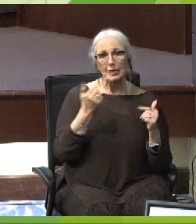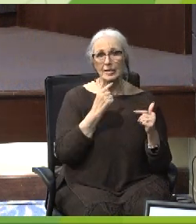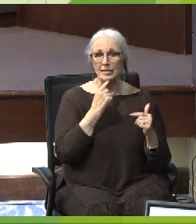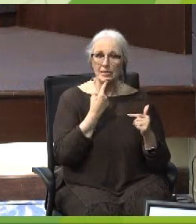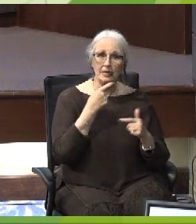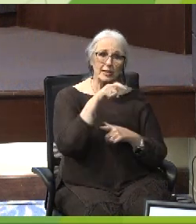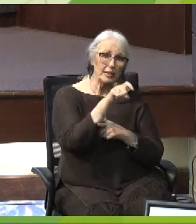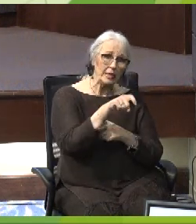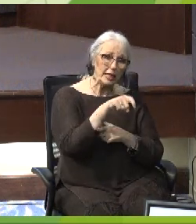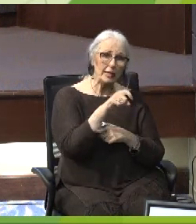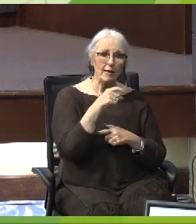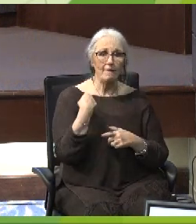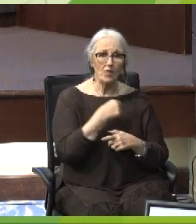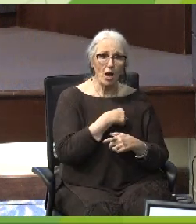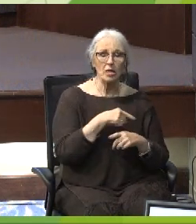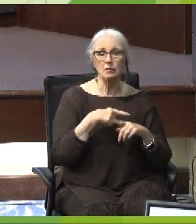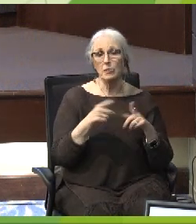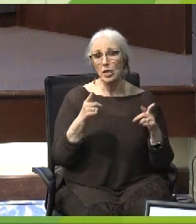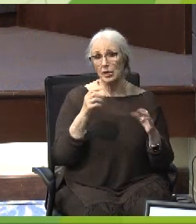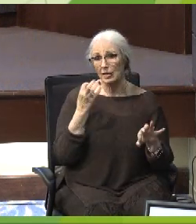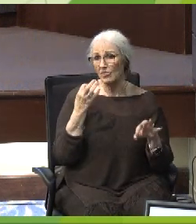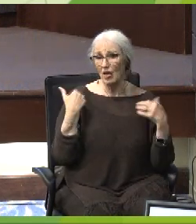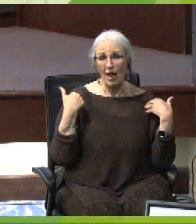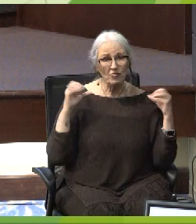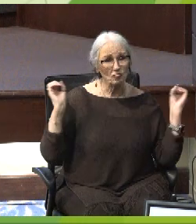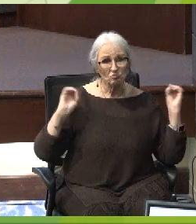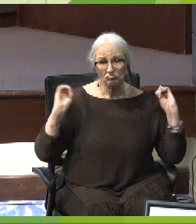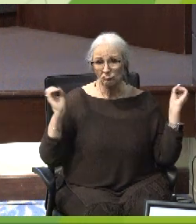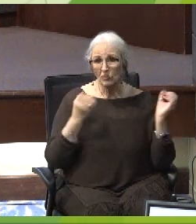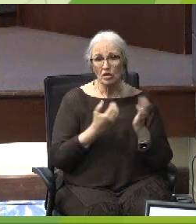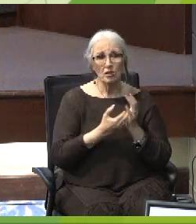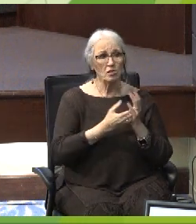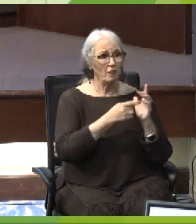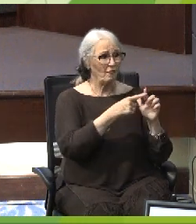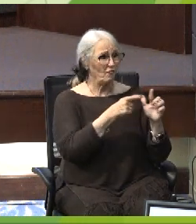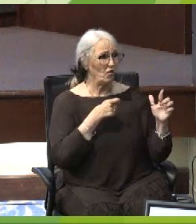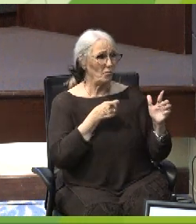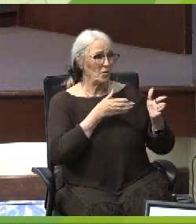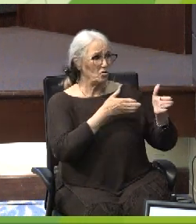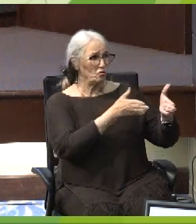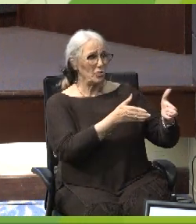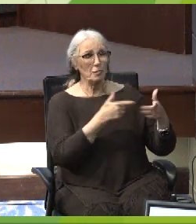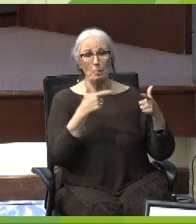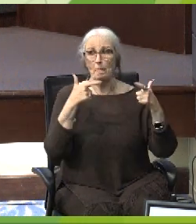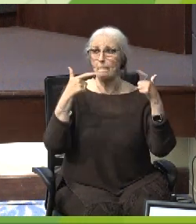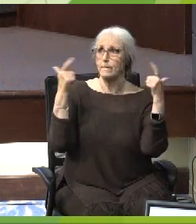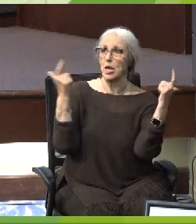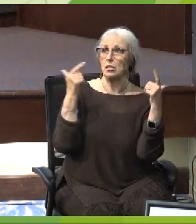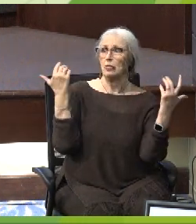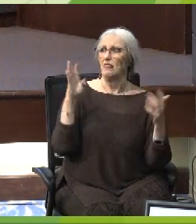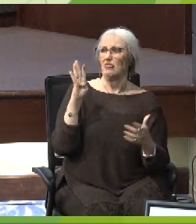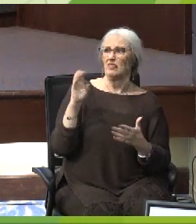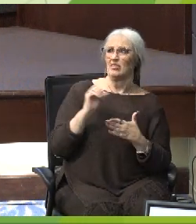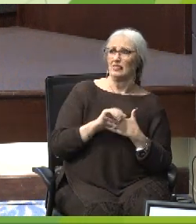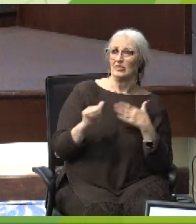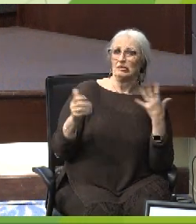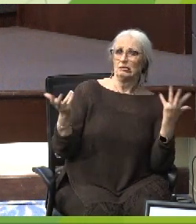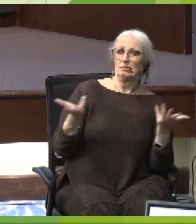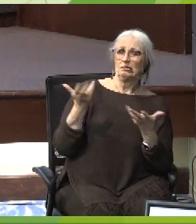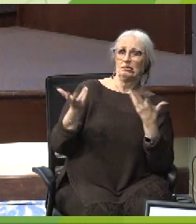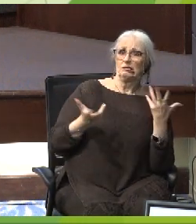need for us, but if you have no income, you're coming off the streets, these are big barriers to be able to